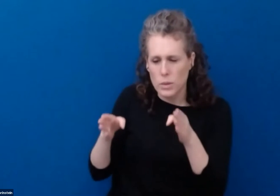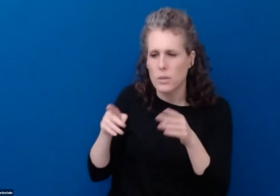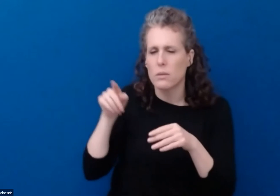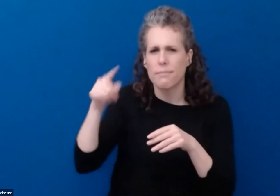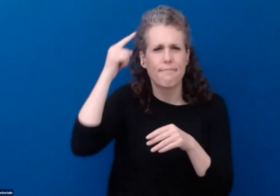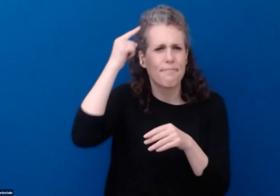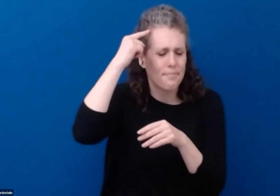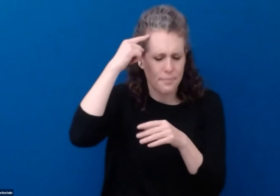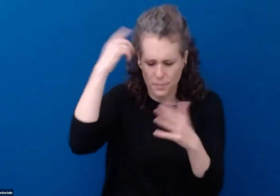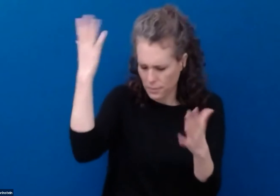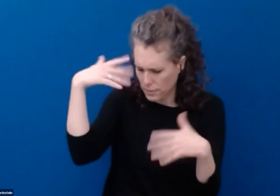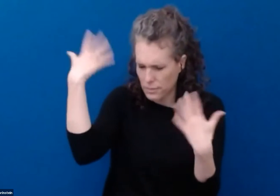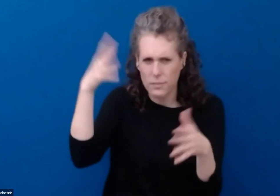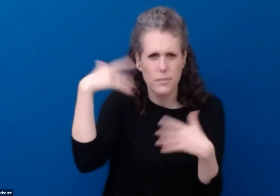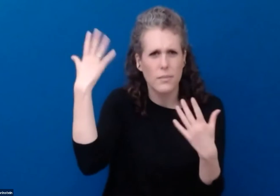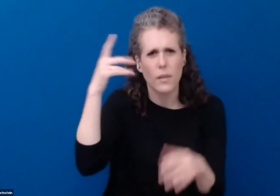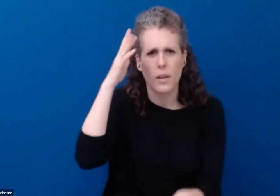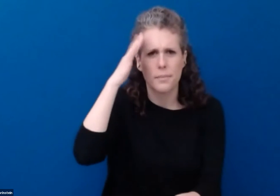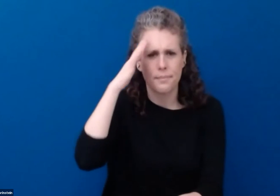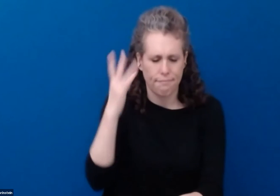mentally or